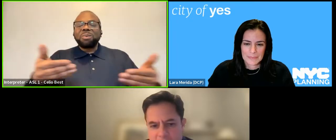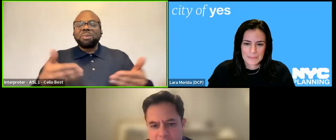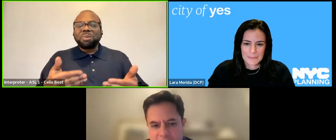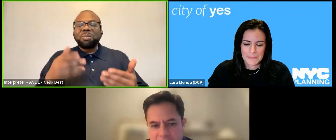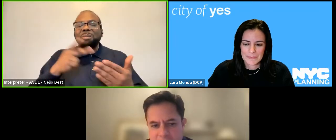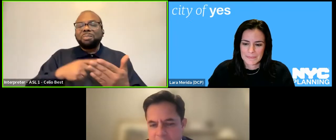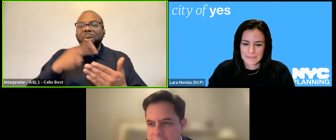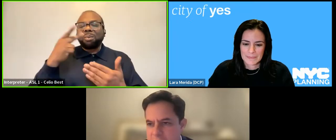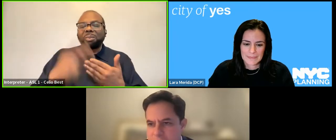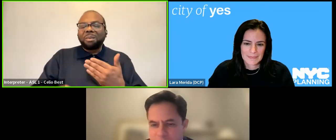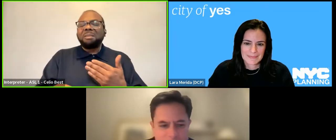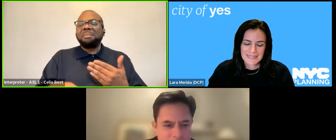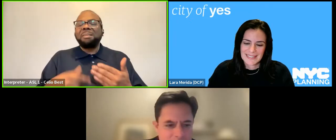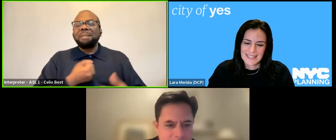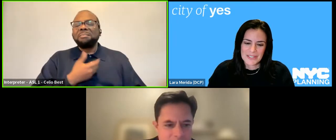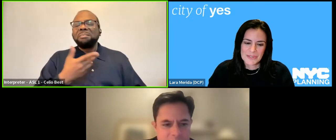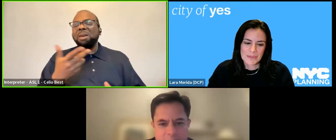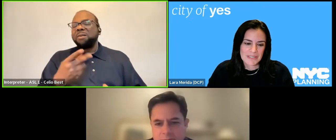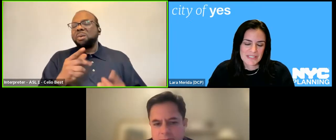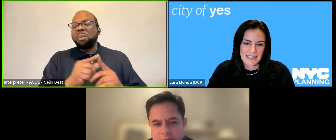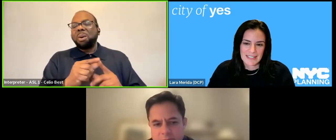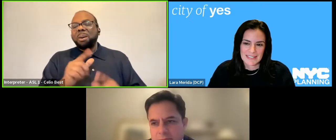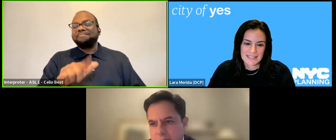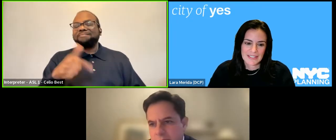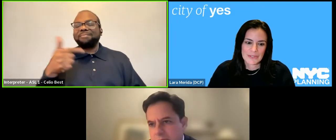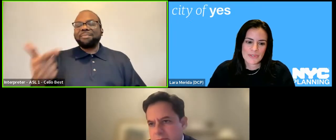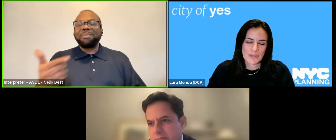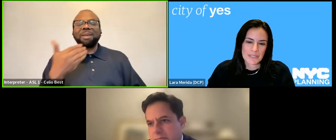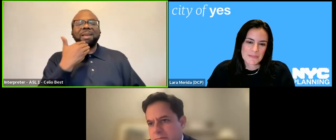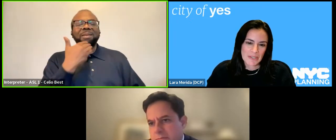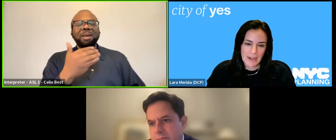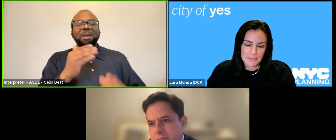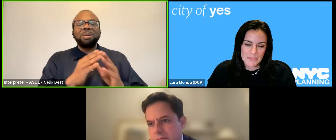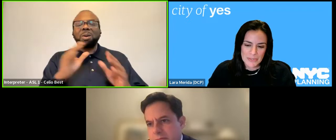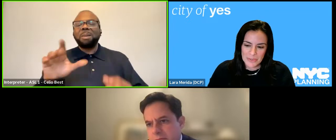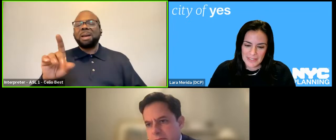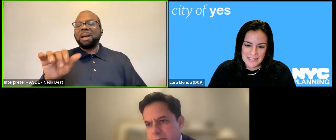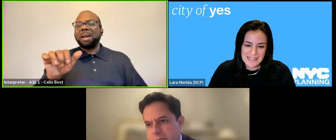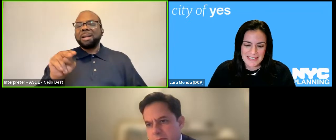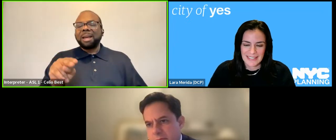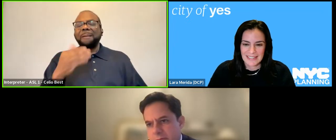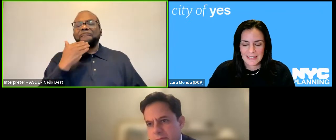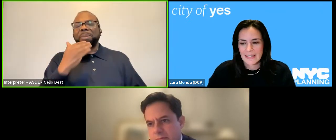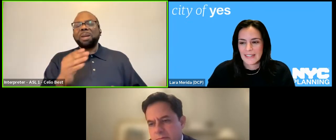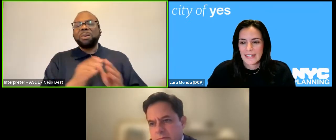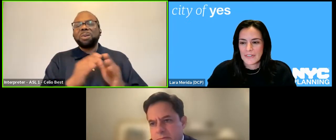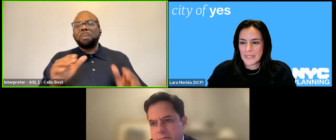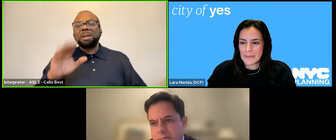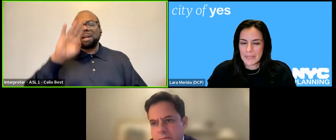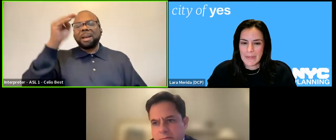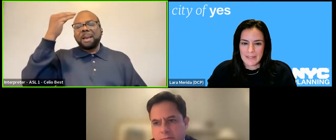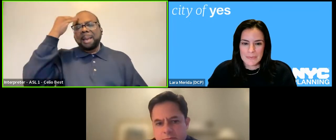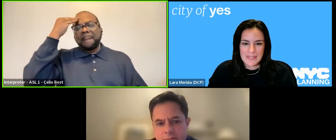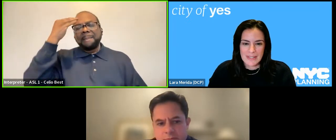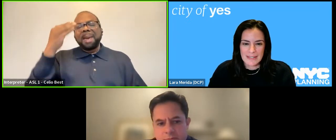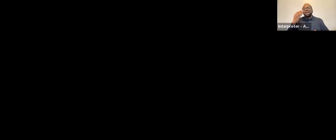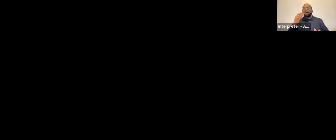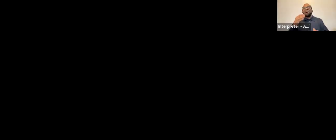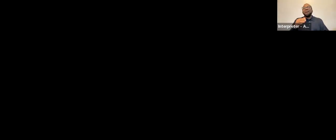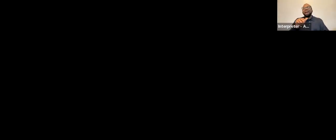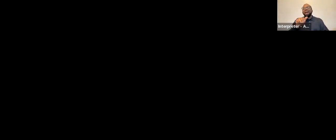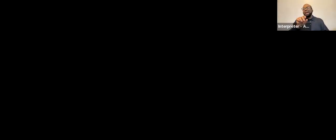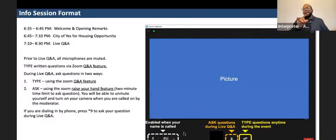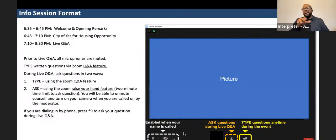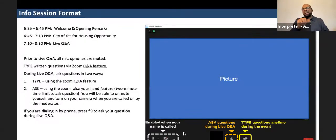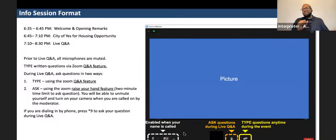to say a few words, and back to you. Thank you so much, Dan, and thank you so much, Mayor Adams, for joining us tonight. If we can bring back up the slide